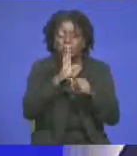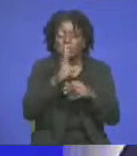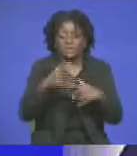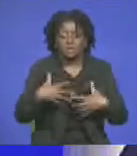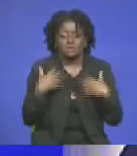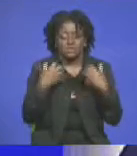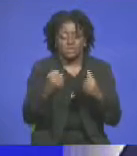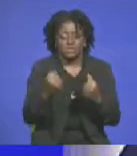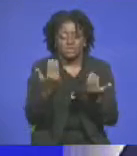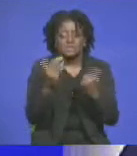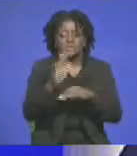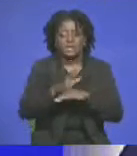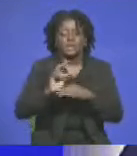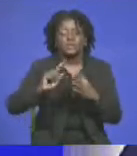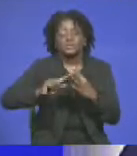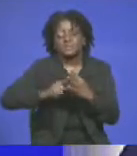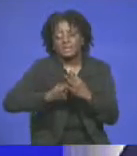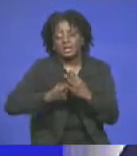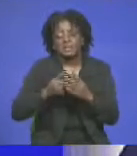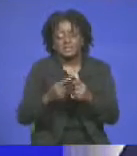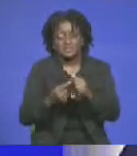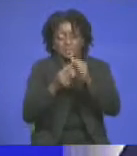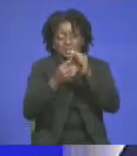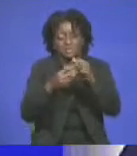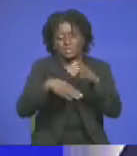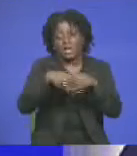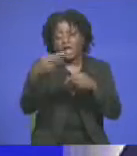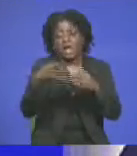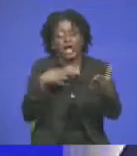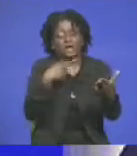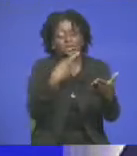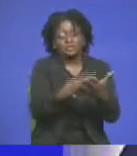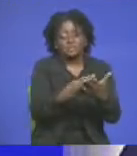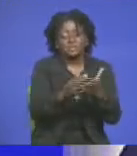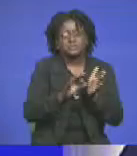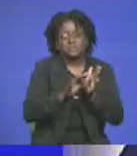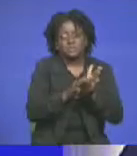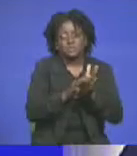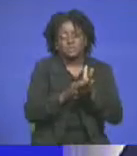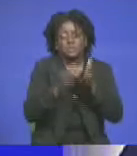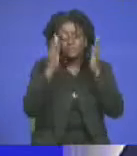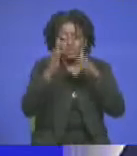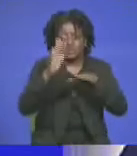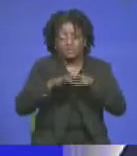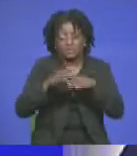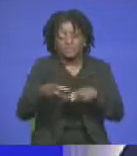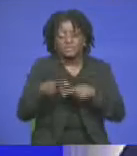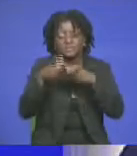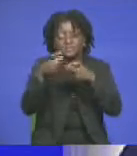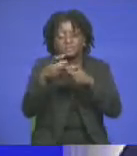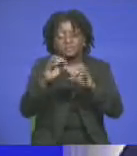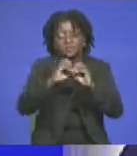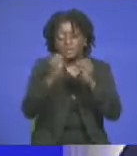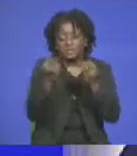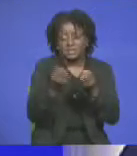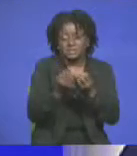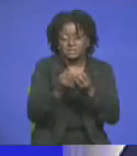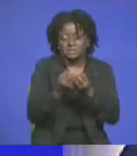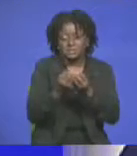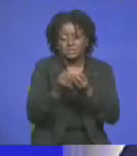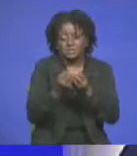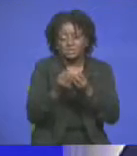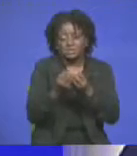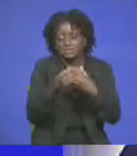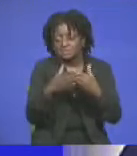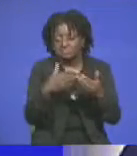Well, tonight we launch our special outreach feature with a focus on a charitable organization. Although standing as an